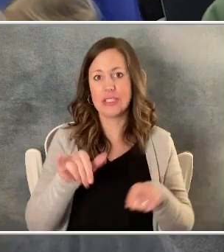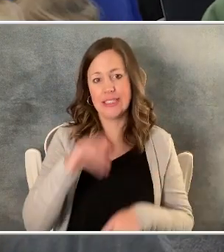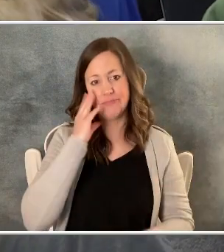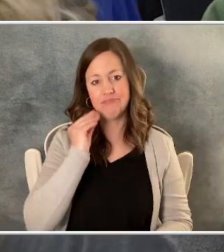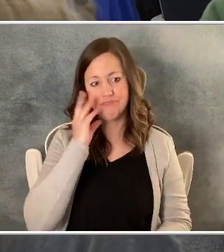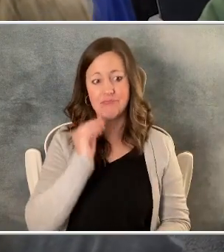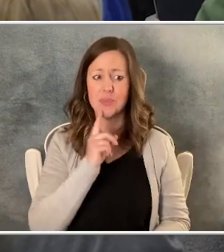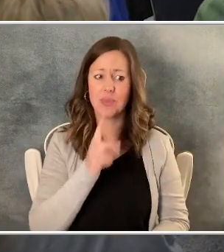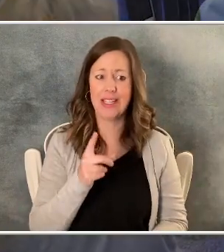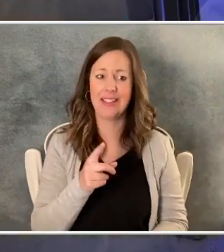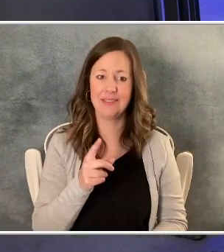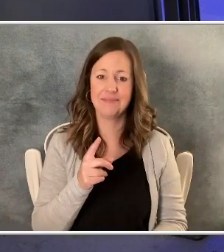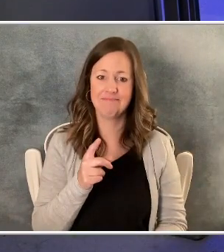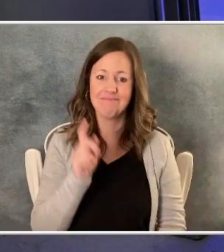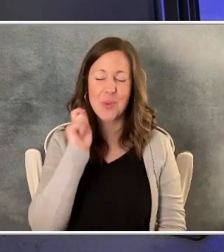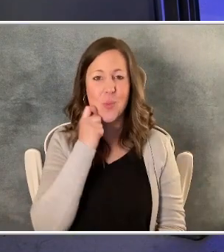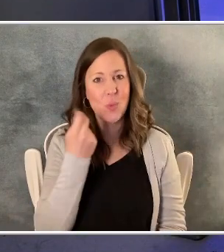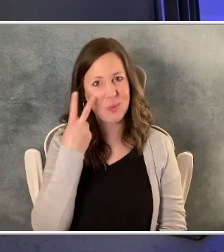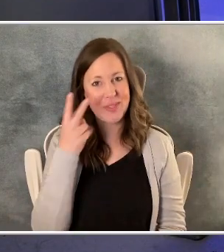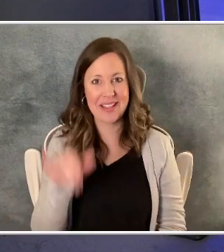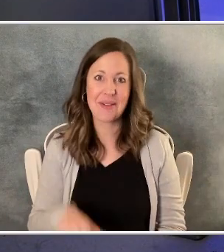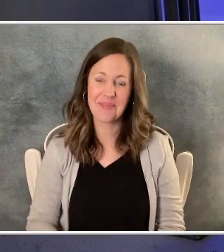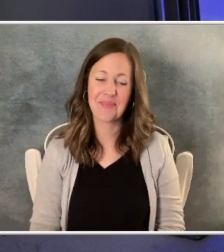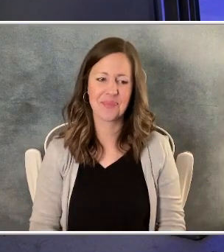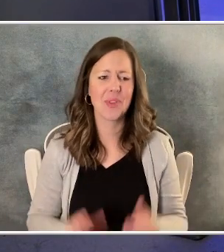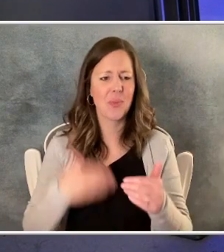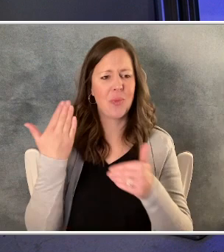to see. Us, yeah. What's next for Olivia?